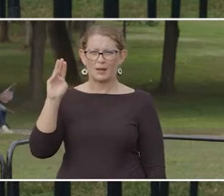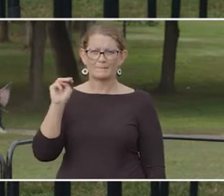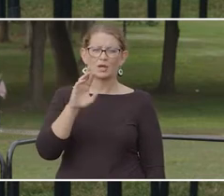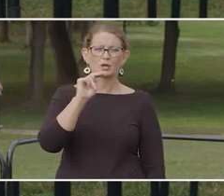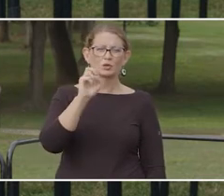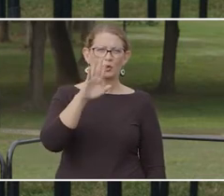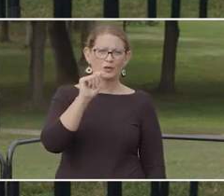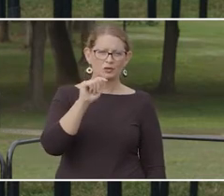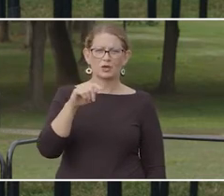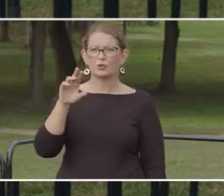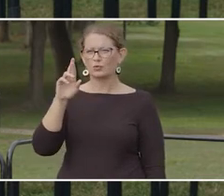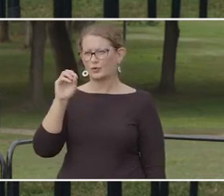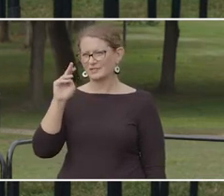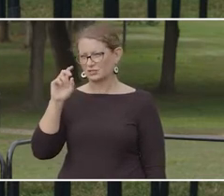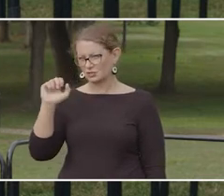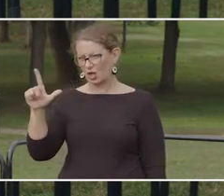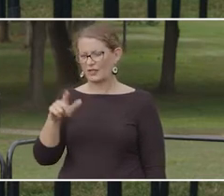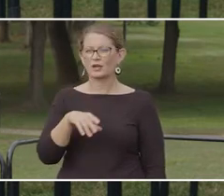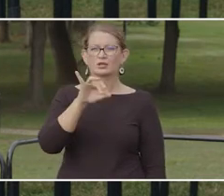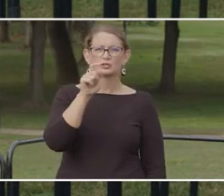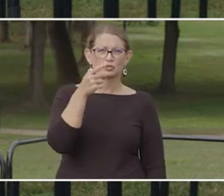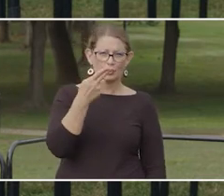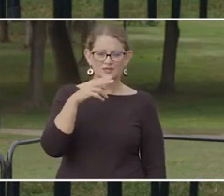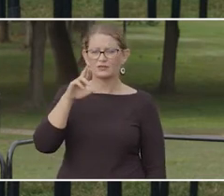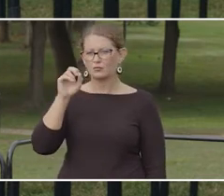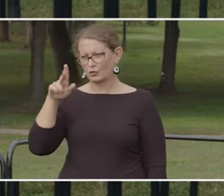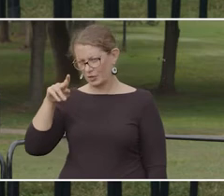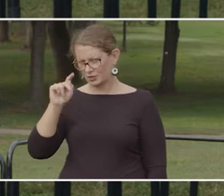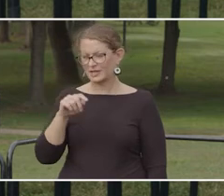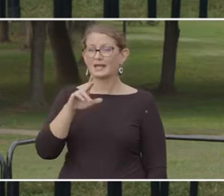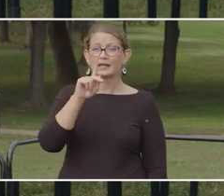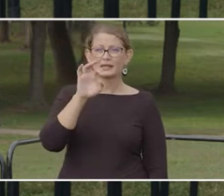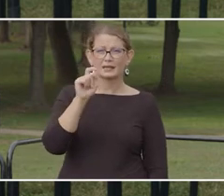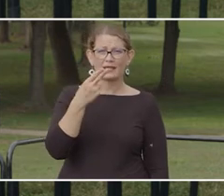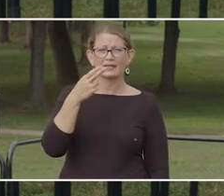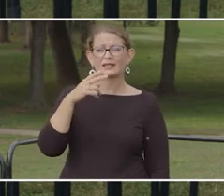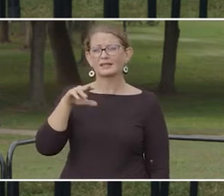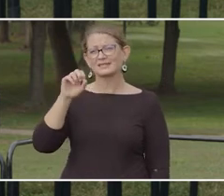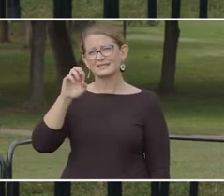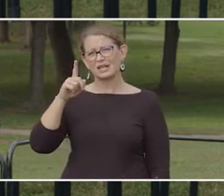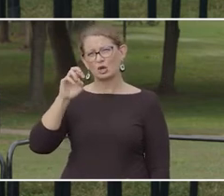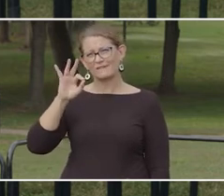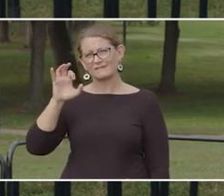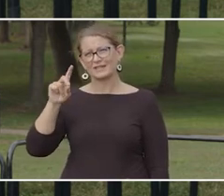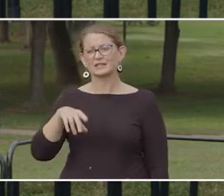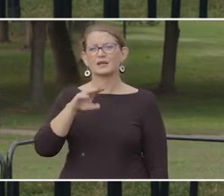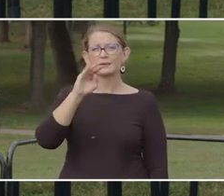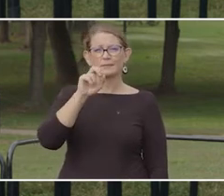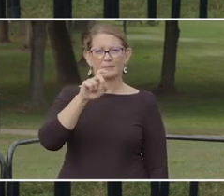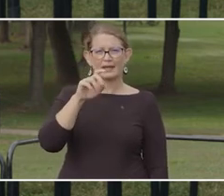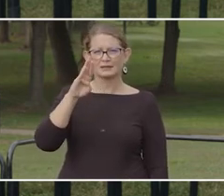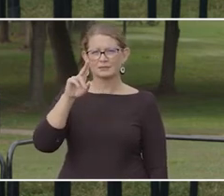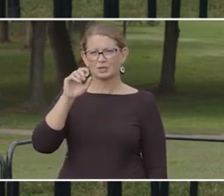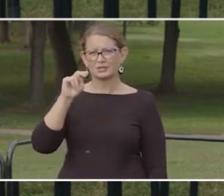Jean Rosendahl. Joseph Ruthberg. Kenneth E. Satterfield. Max Burton